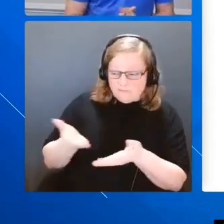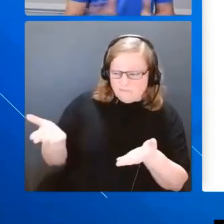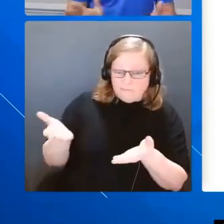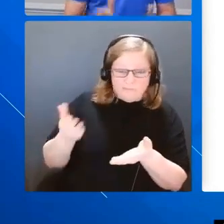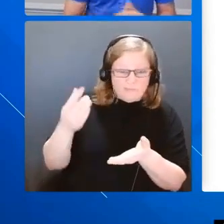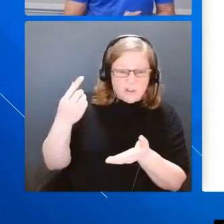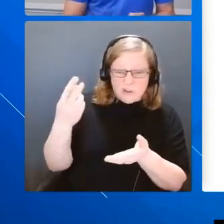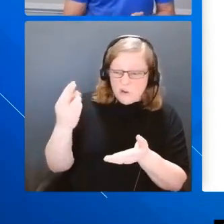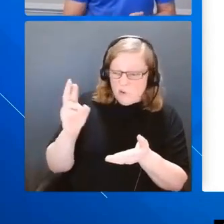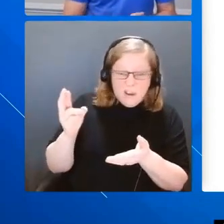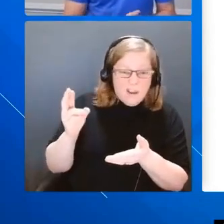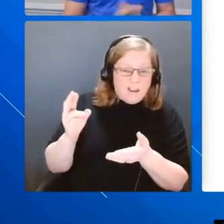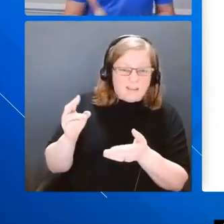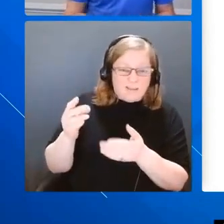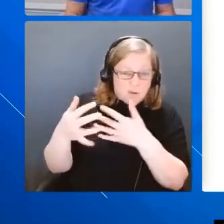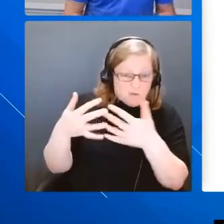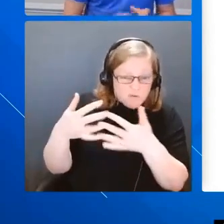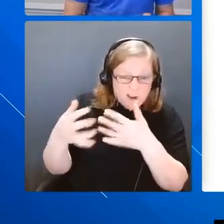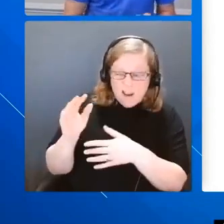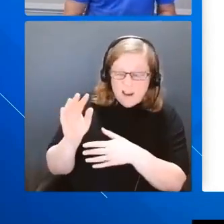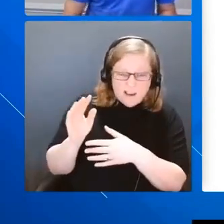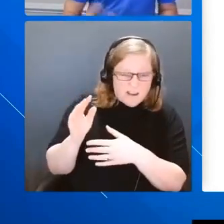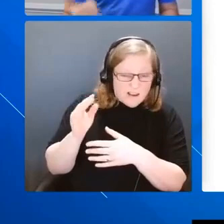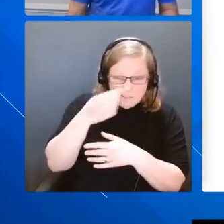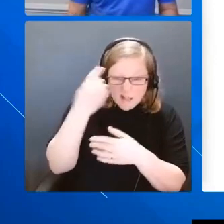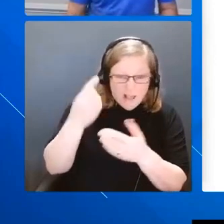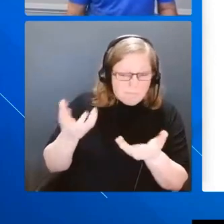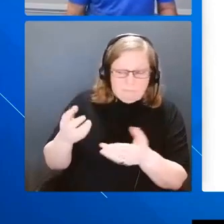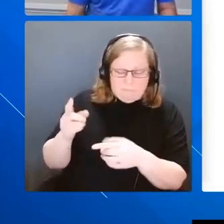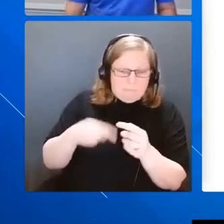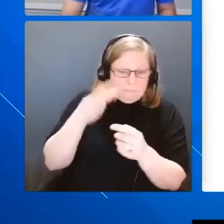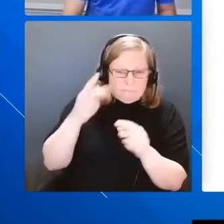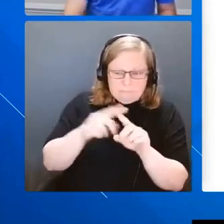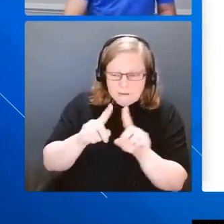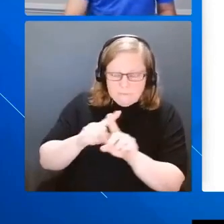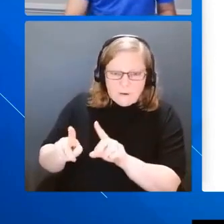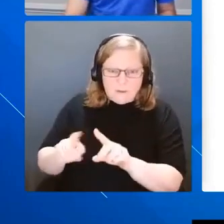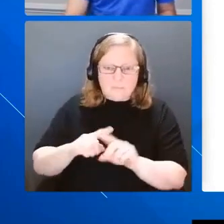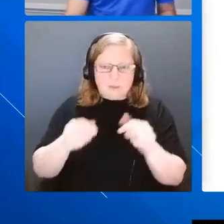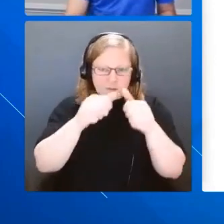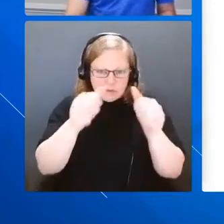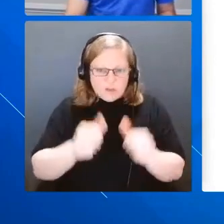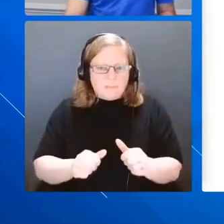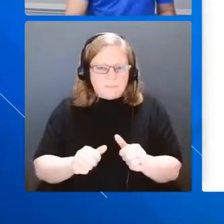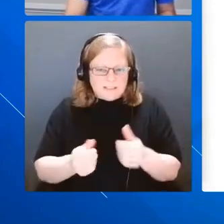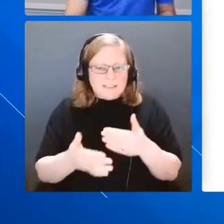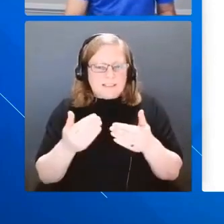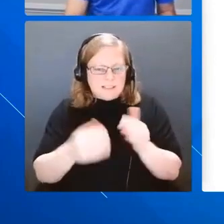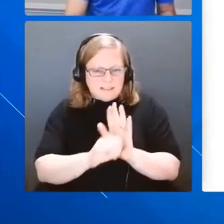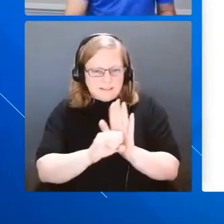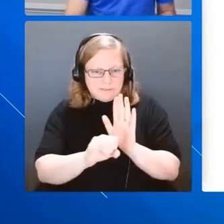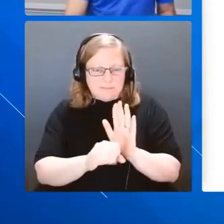and that green, you can't tell the difference, but with the shapes, you can.